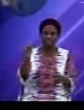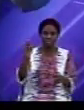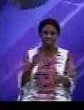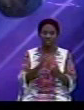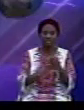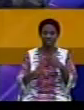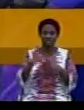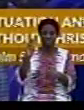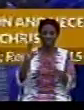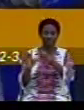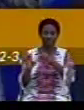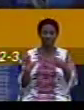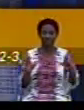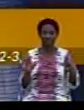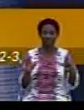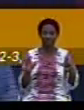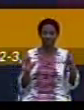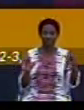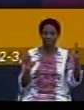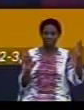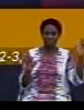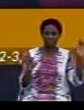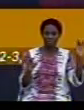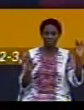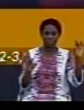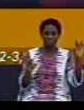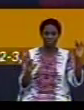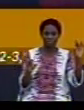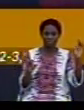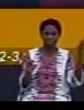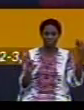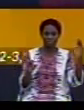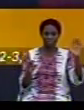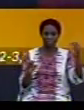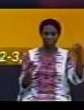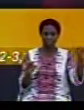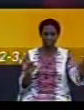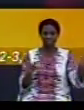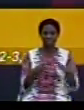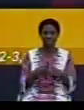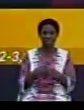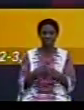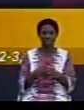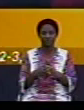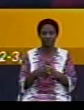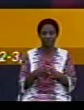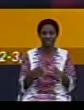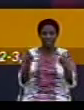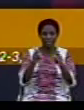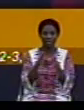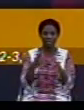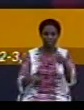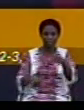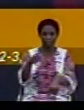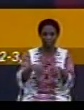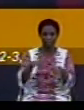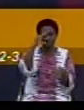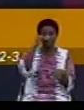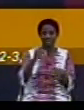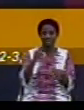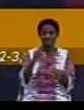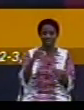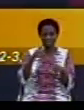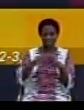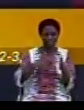which I do, I allow not. Like the paralyzed man, in my